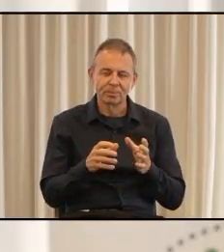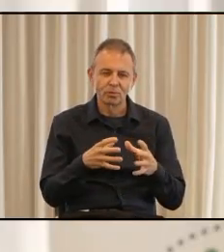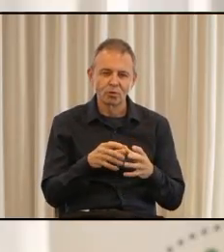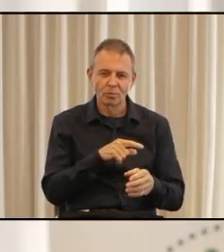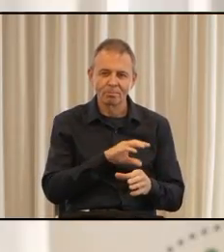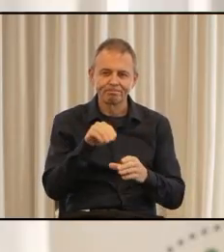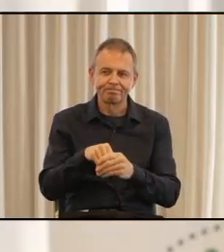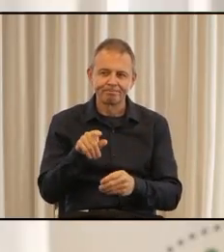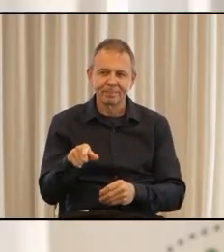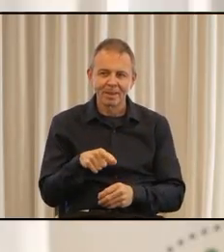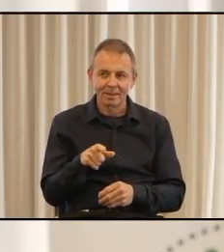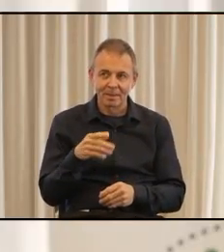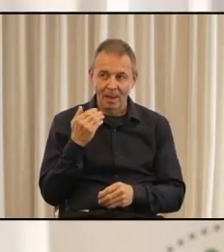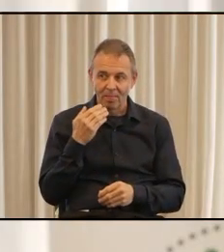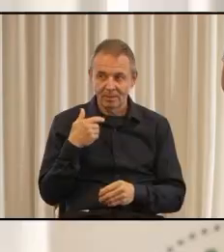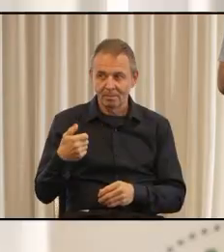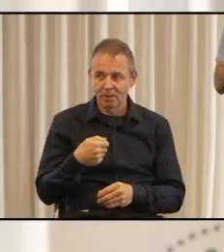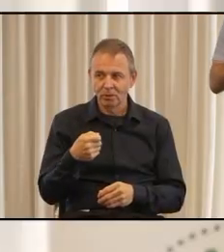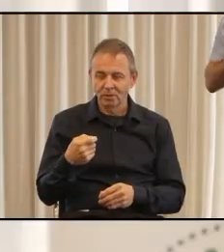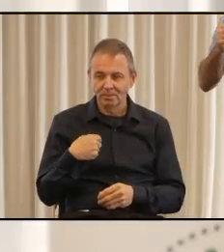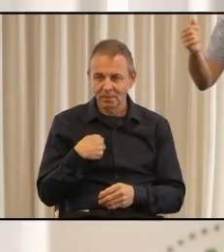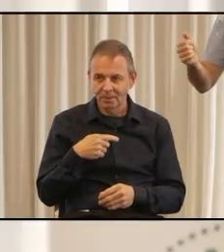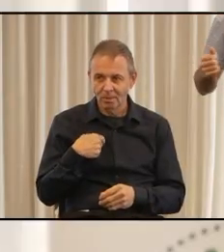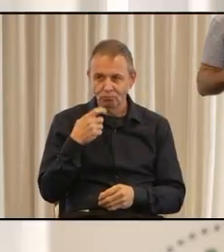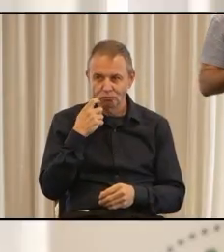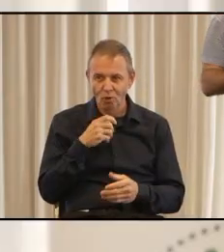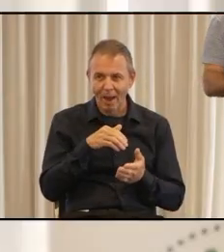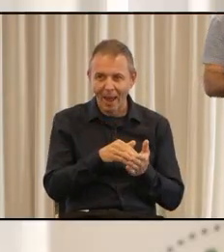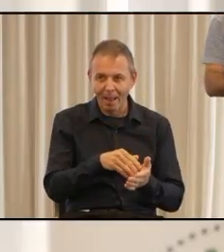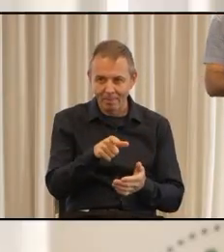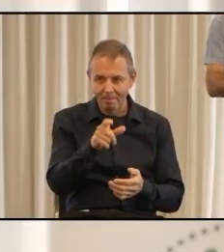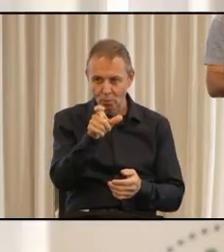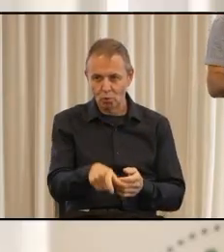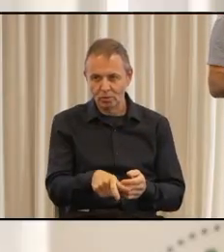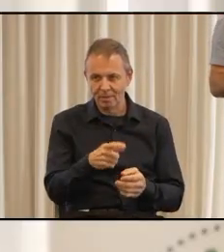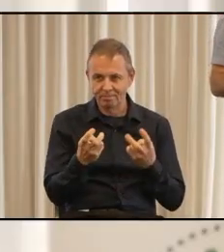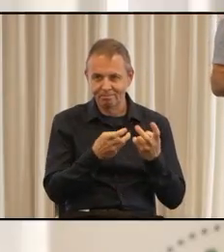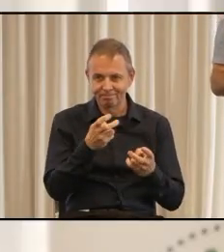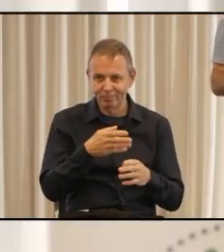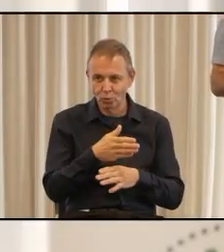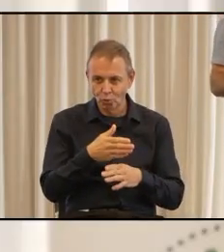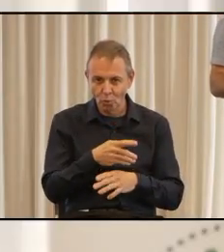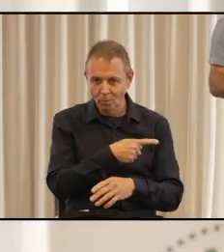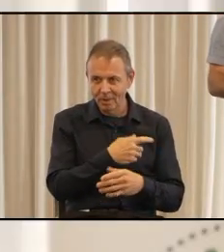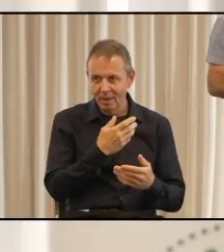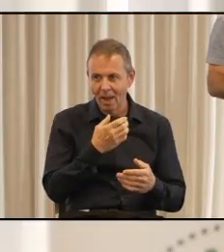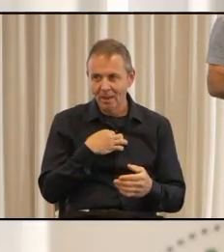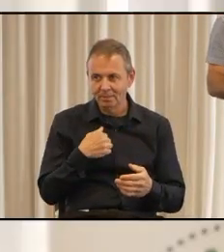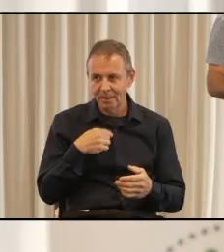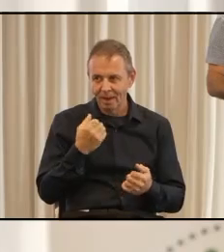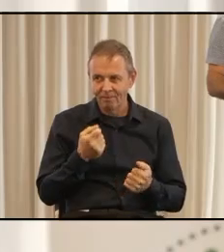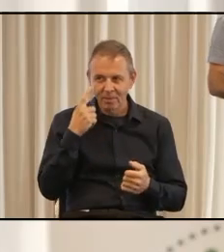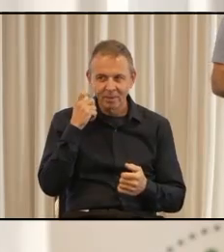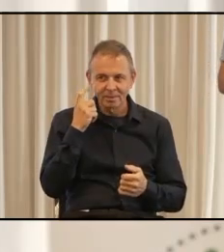that the other day I got a message from him saying, I'm trying to help so-and-so find a job. Can you, do you have any ideas?